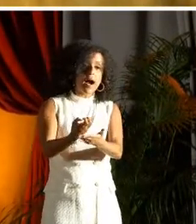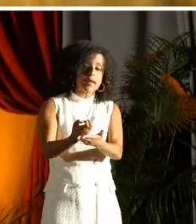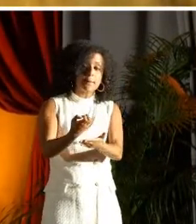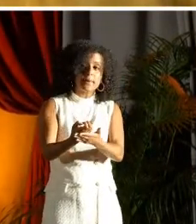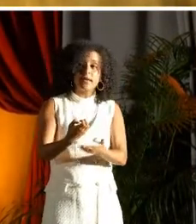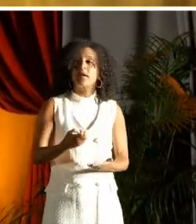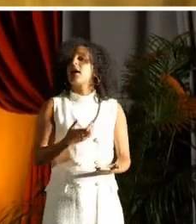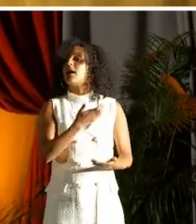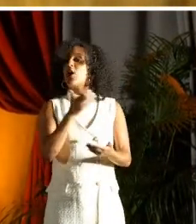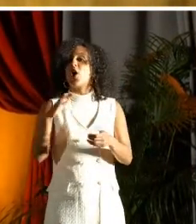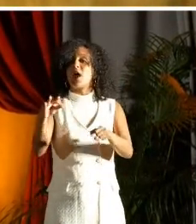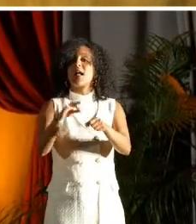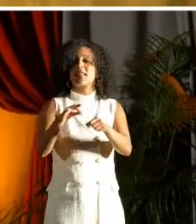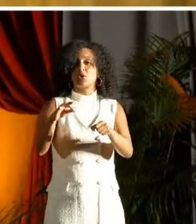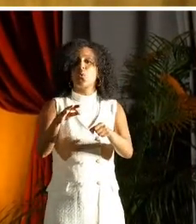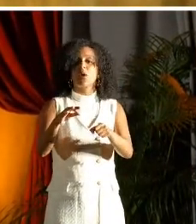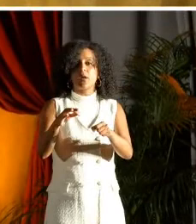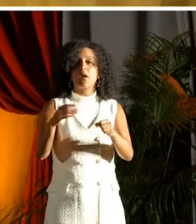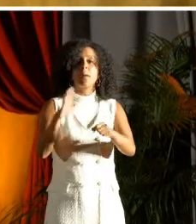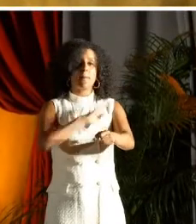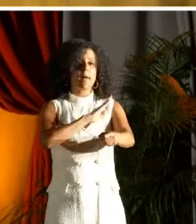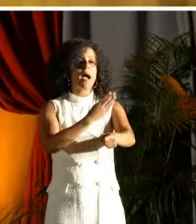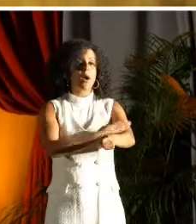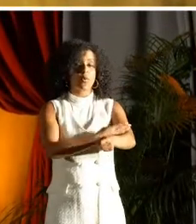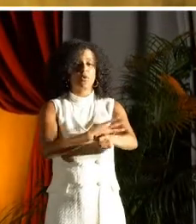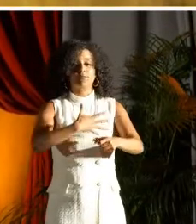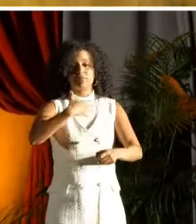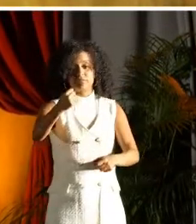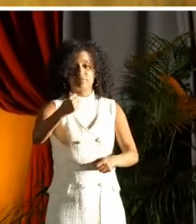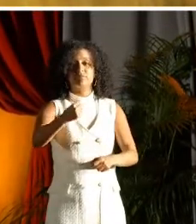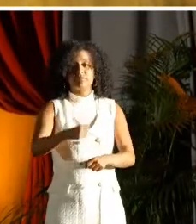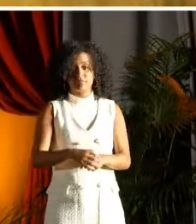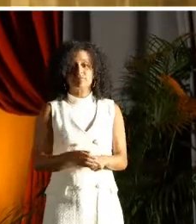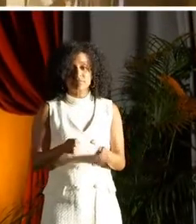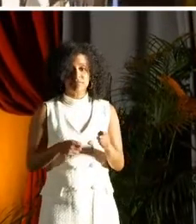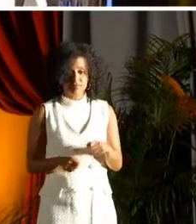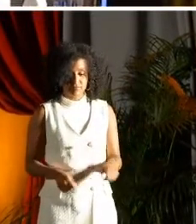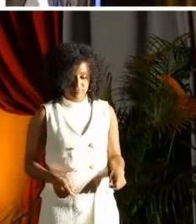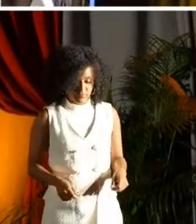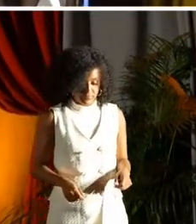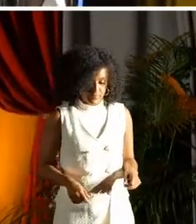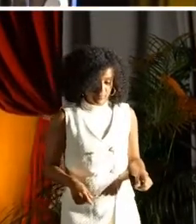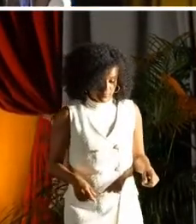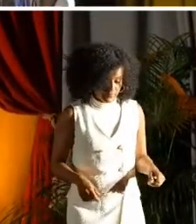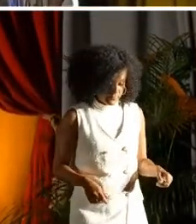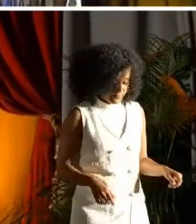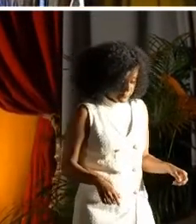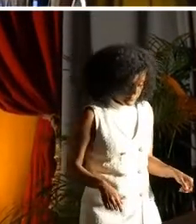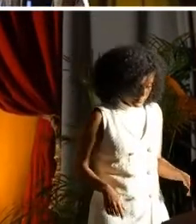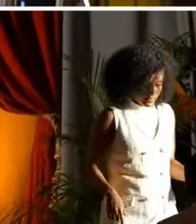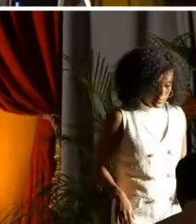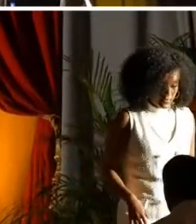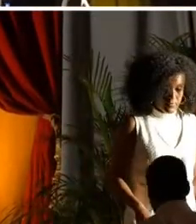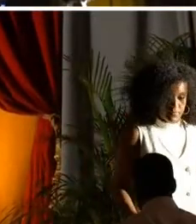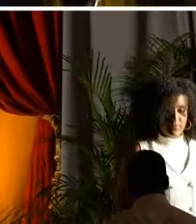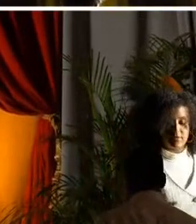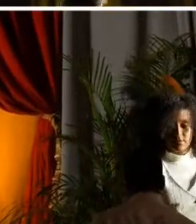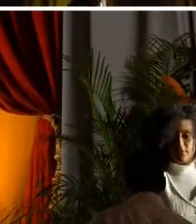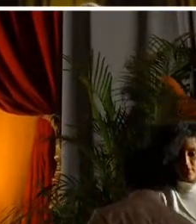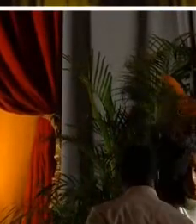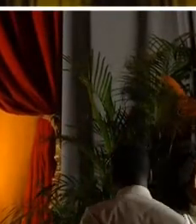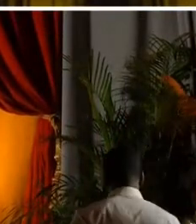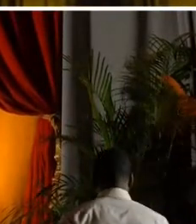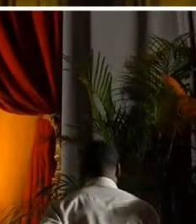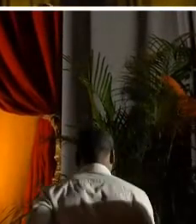and our electoral power stripped away. If I could, Paul, just very briefly, and I want to say thank